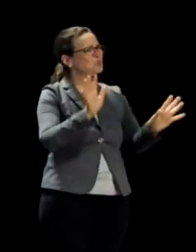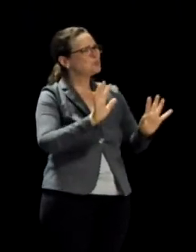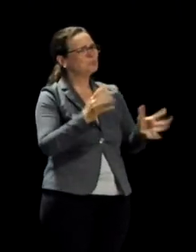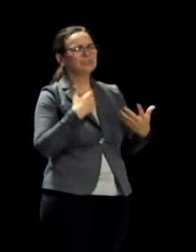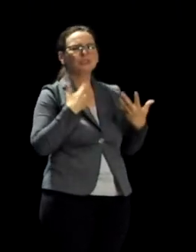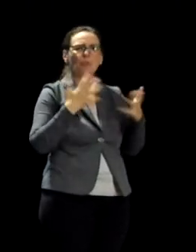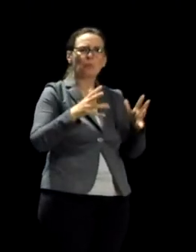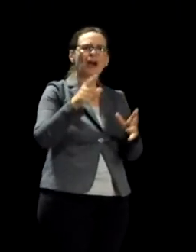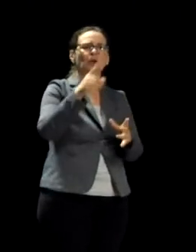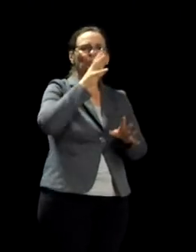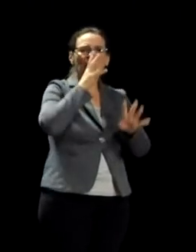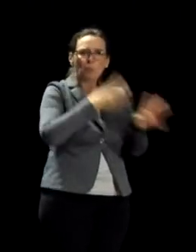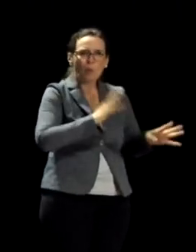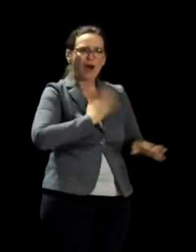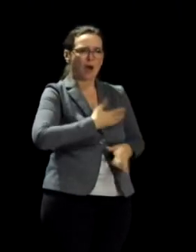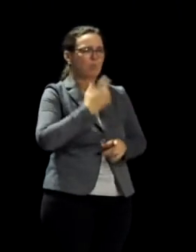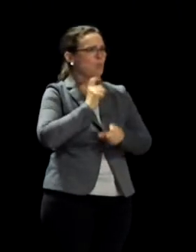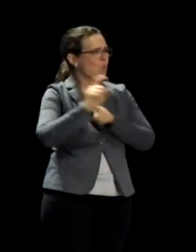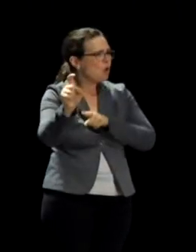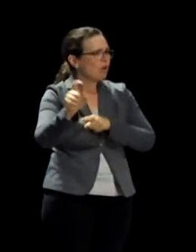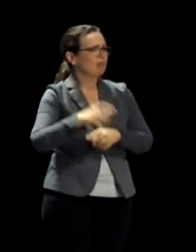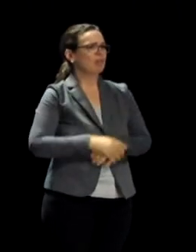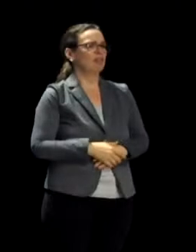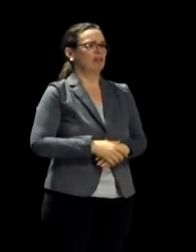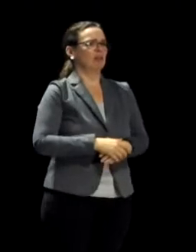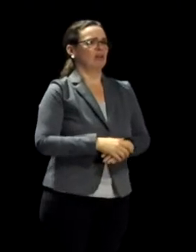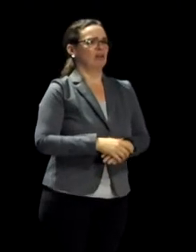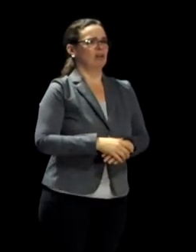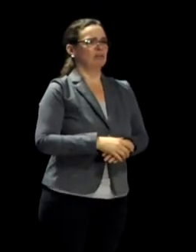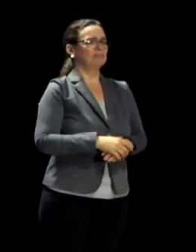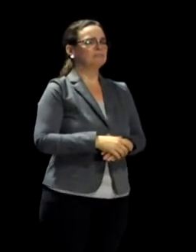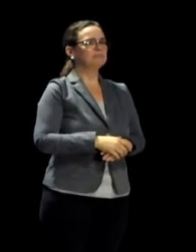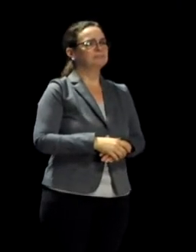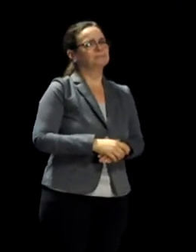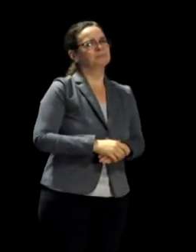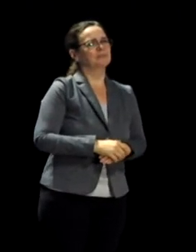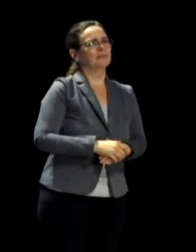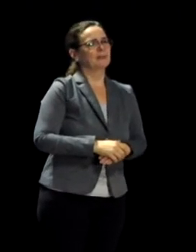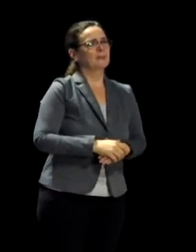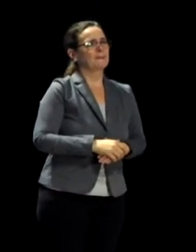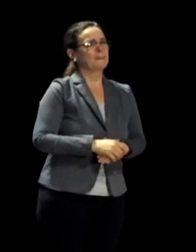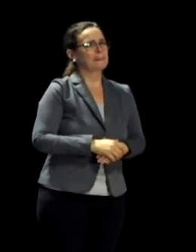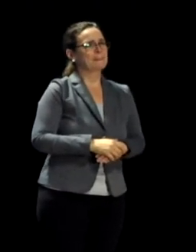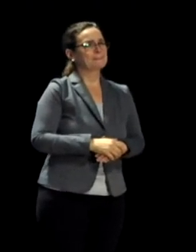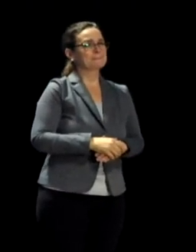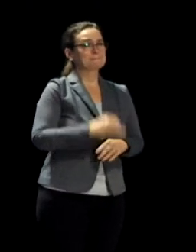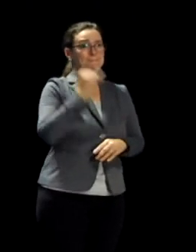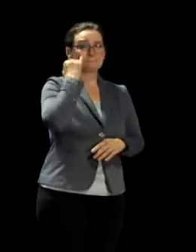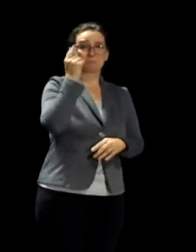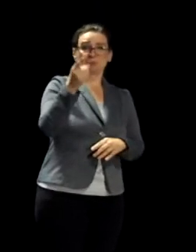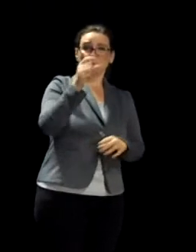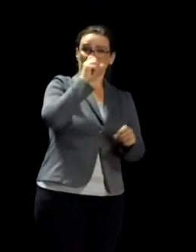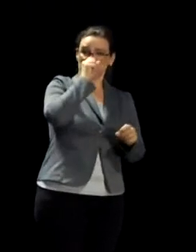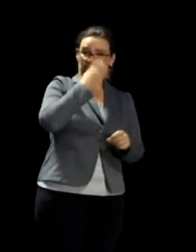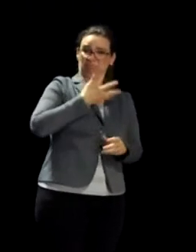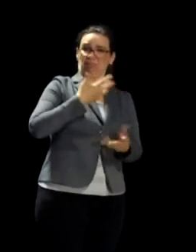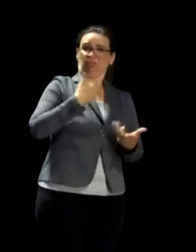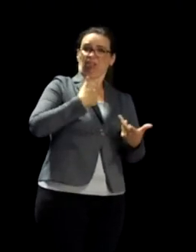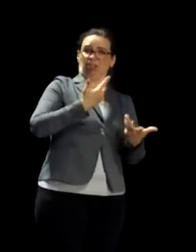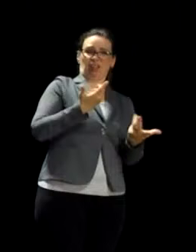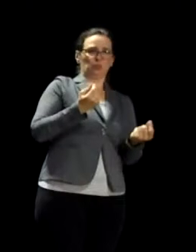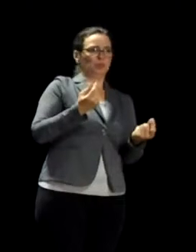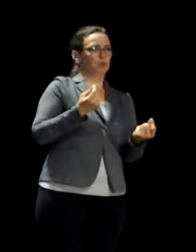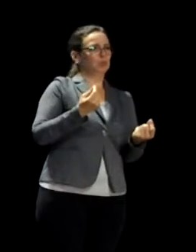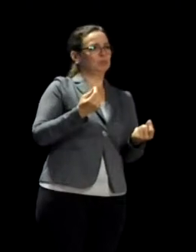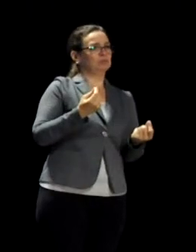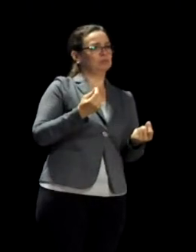that this is intentional and this is a pattern, we'll do what other county executives have done in Rockland County, and we'll hold people